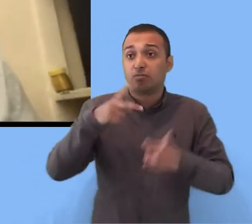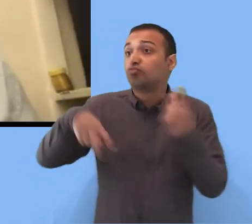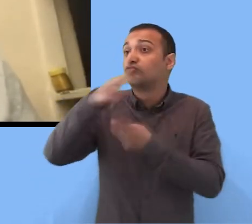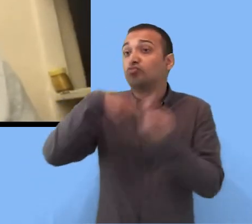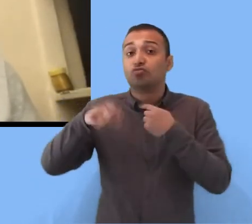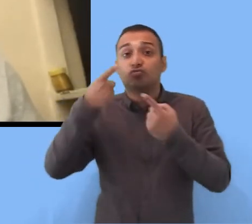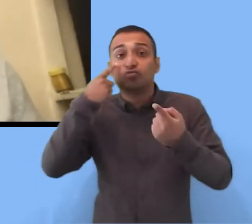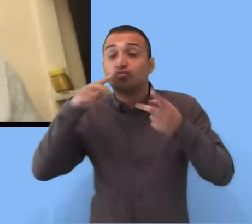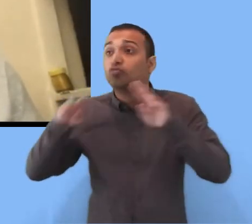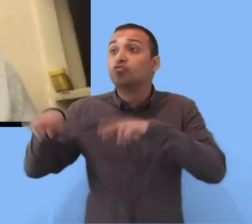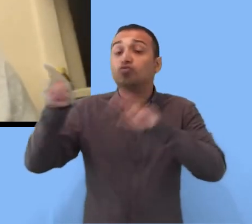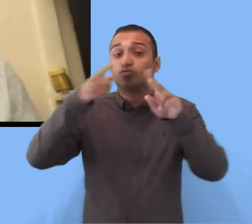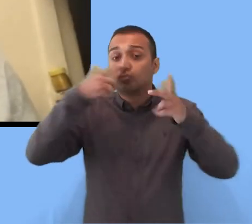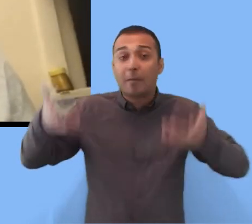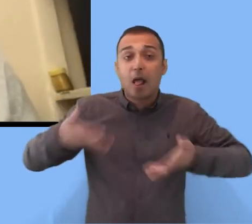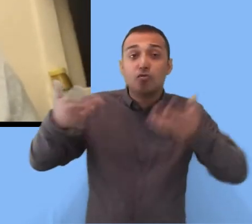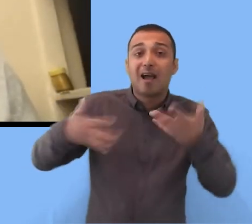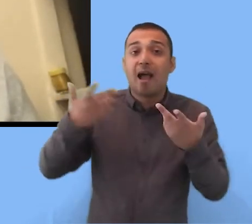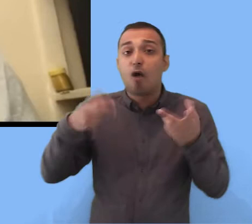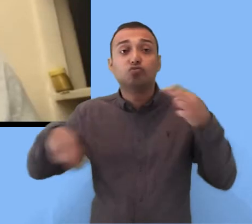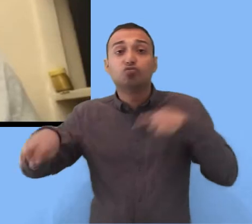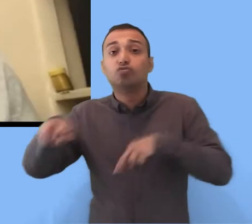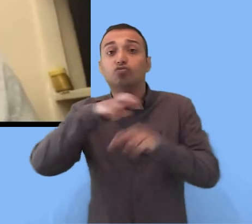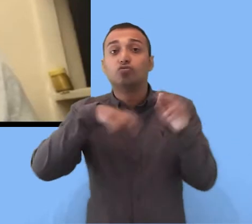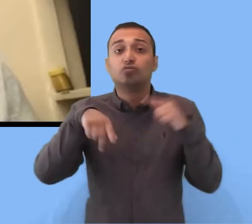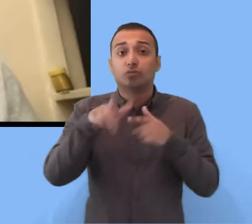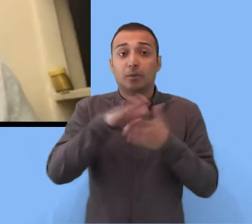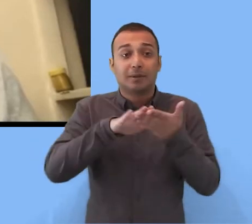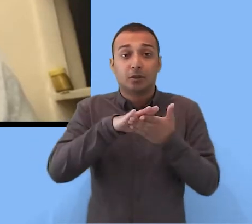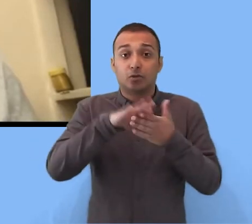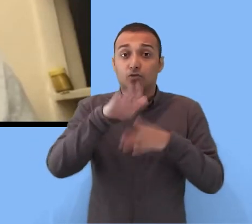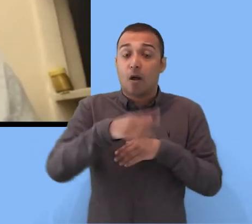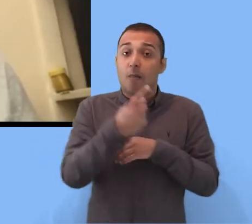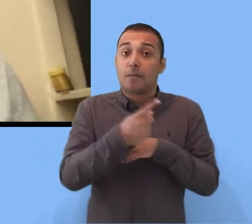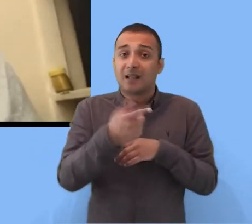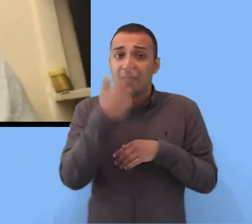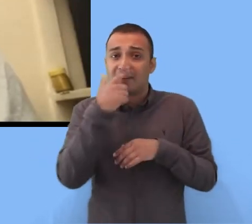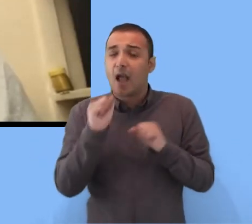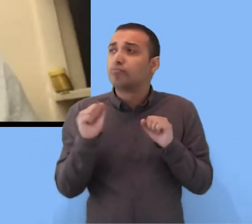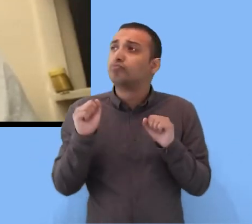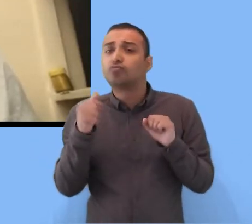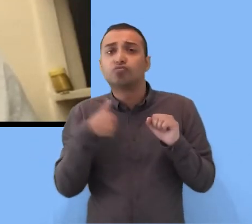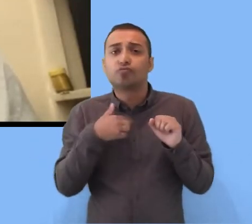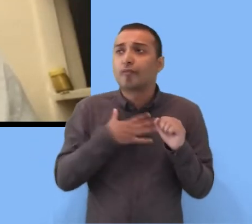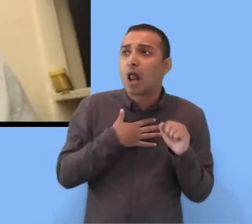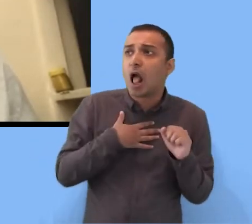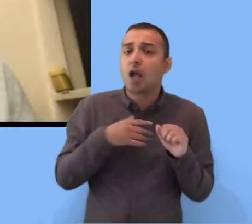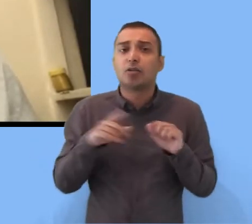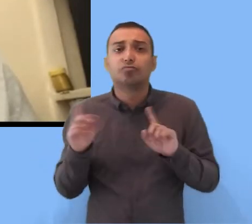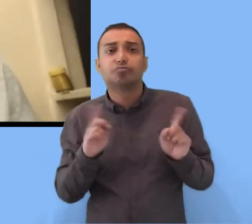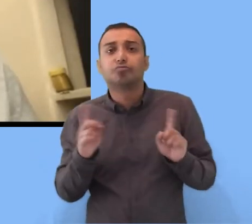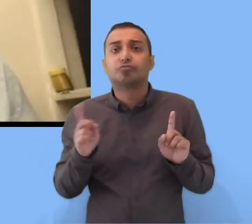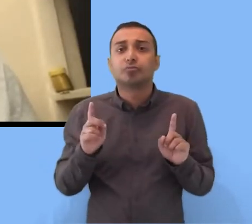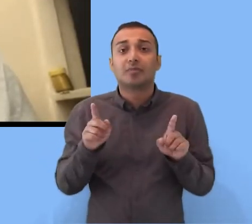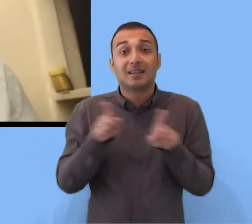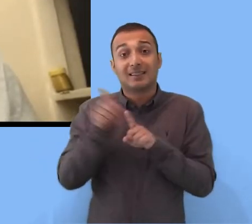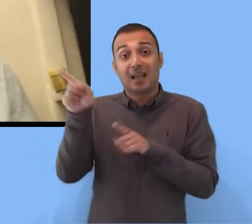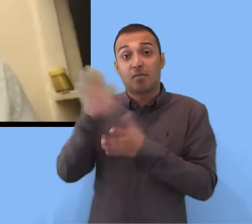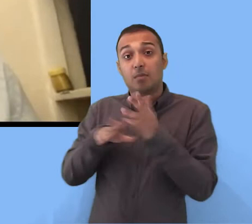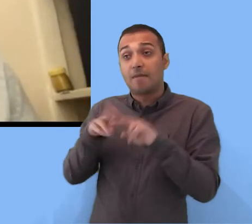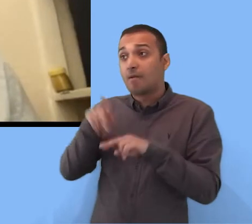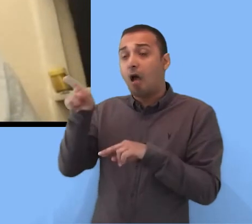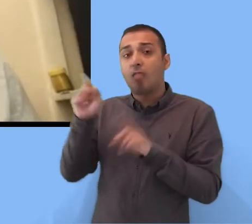And figure out if they like the setting or not. And the parents are then, you know, making the same decisions as well.